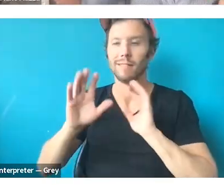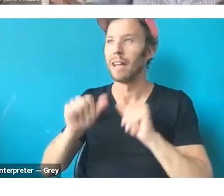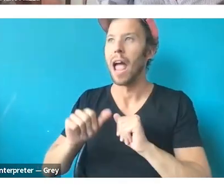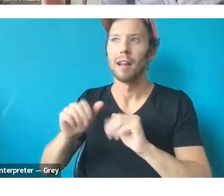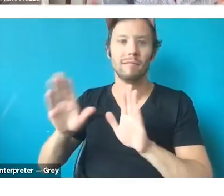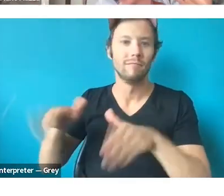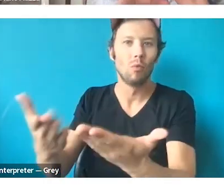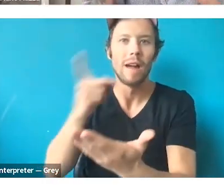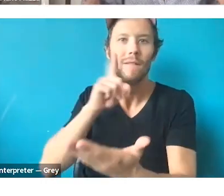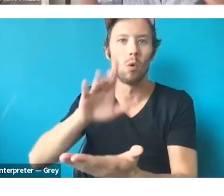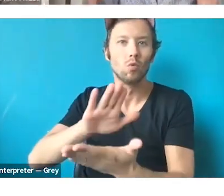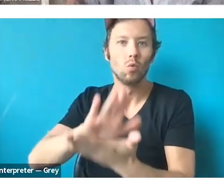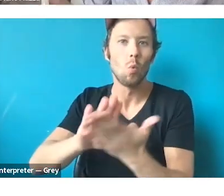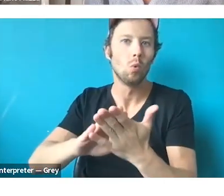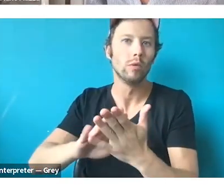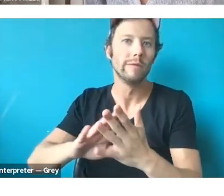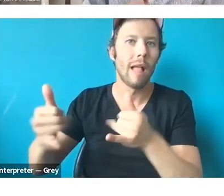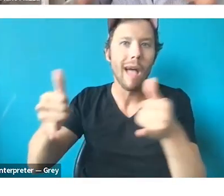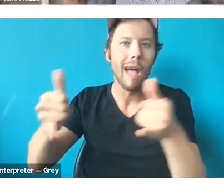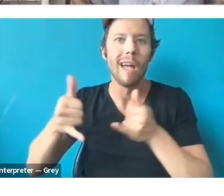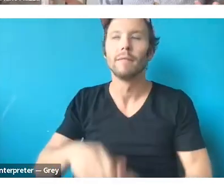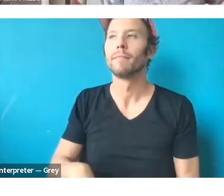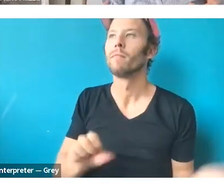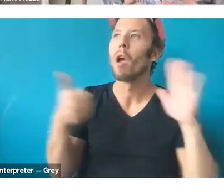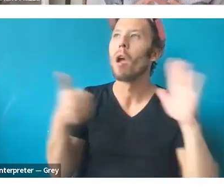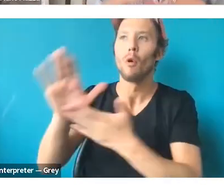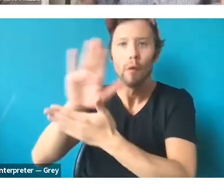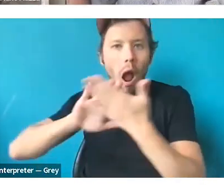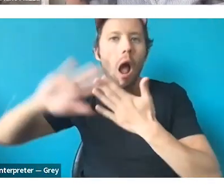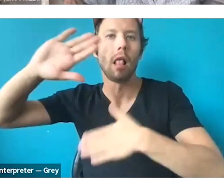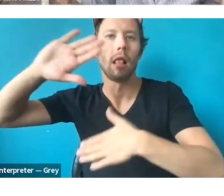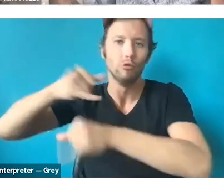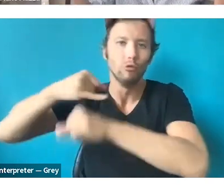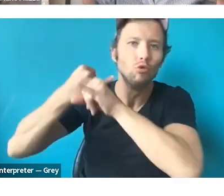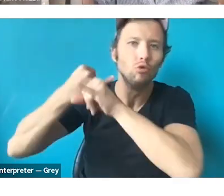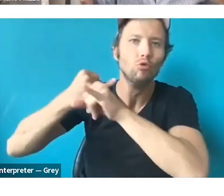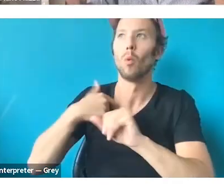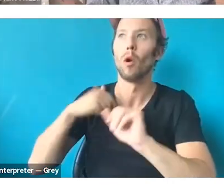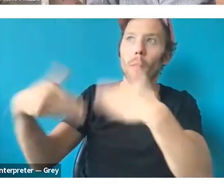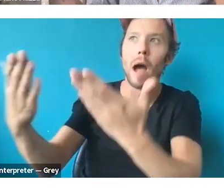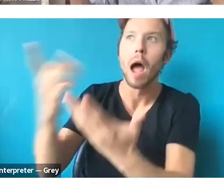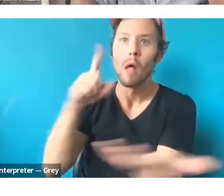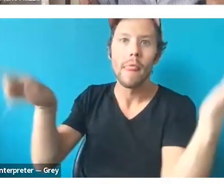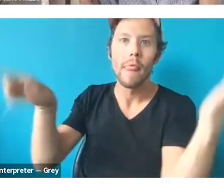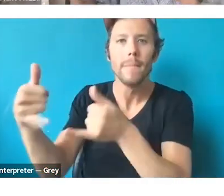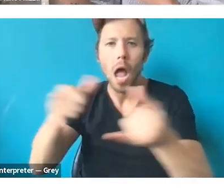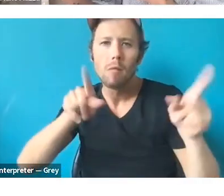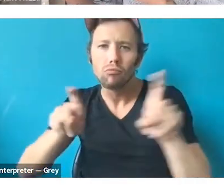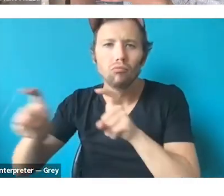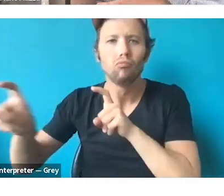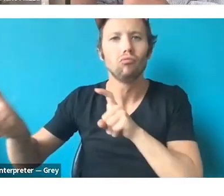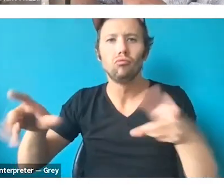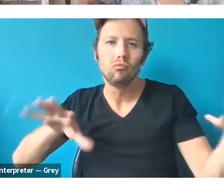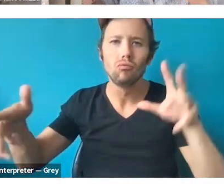like institutions that could like help like learn from it? Are there other workshop centers, like different like art spaces that can like